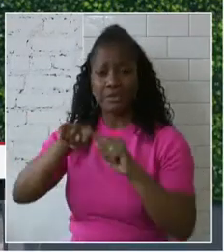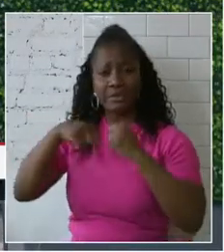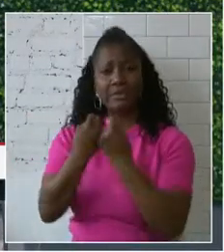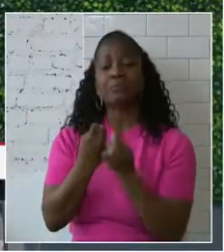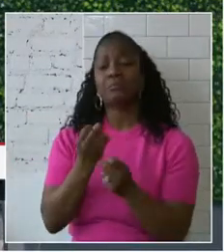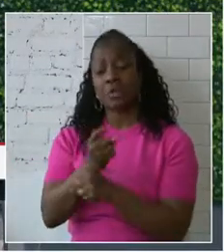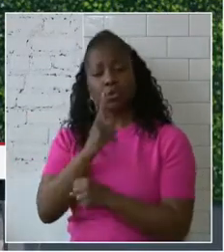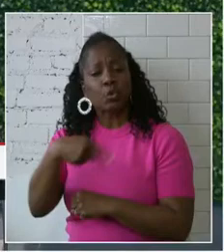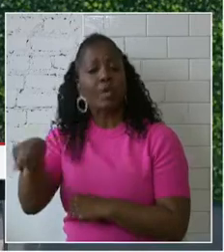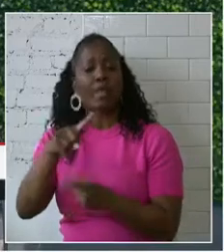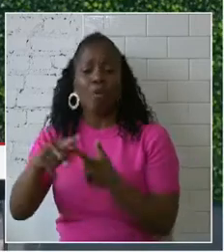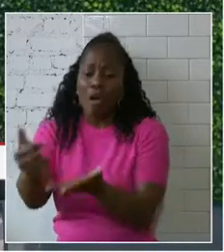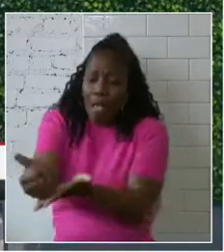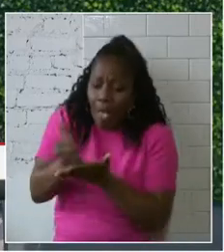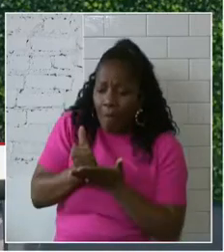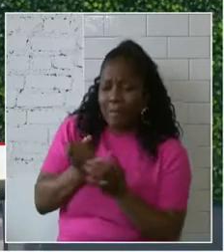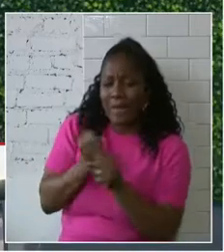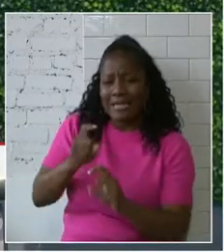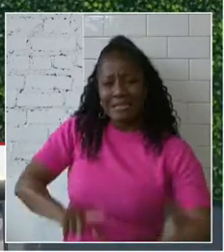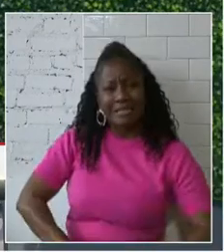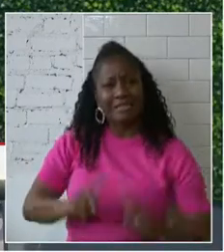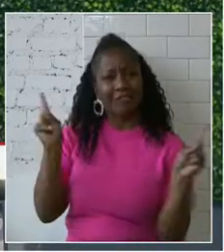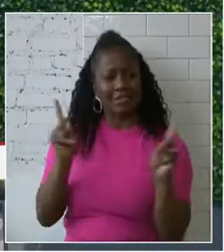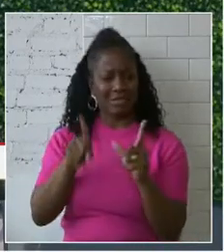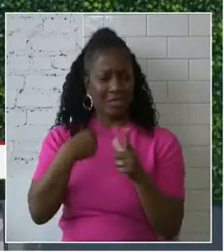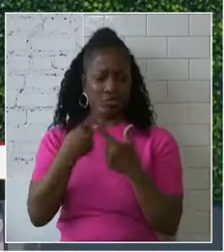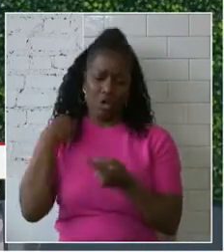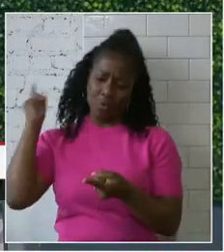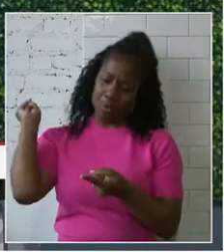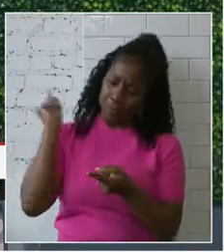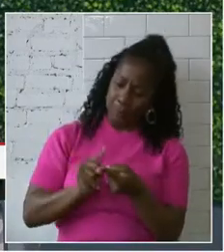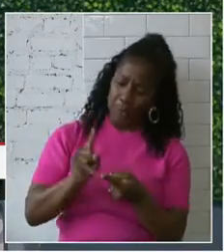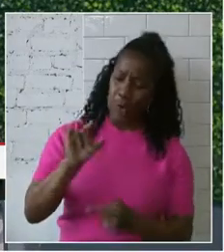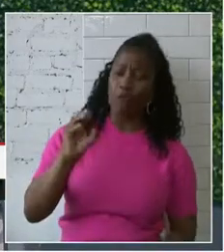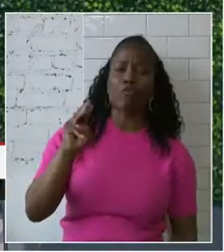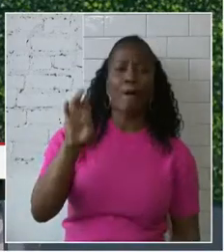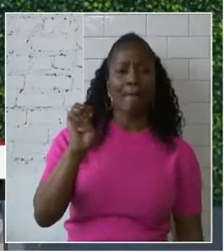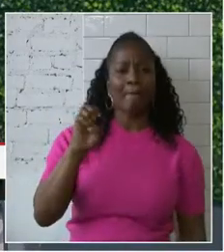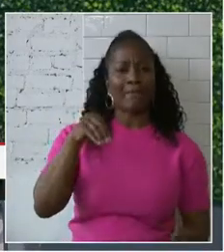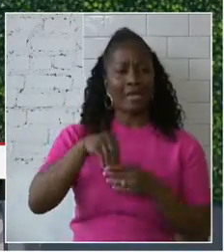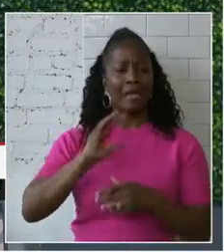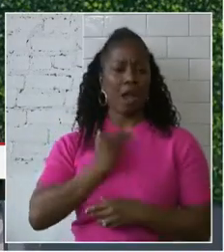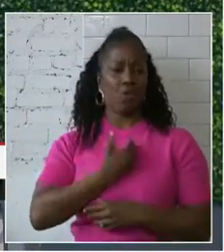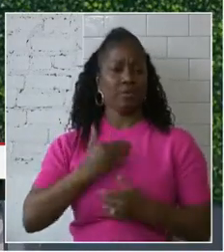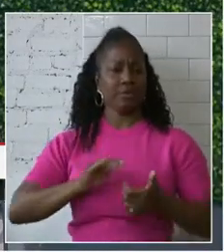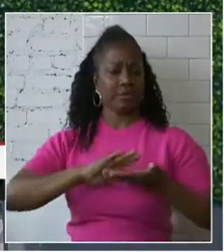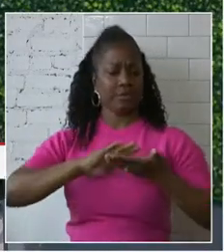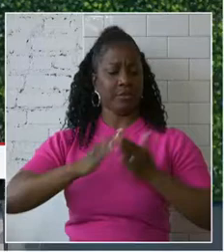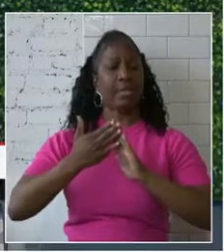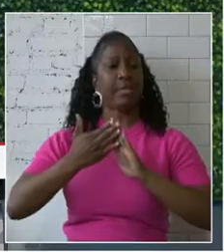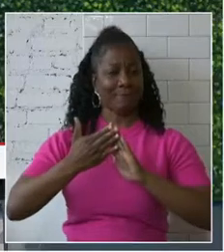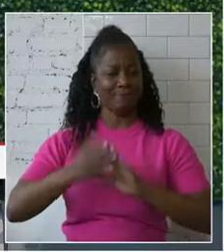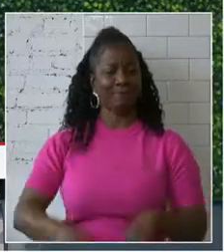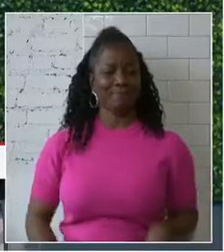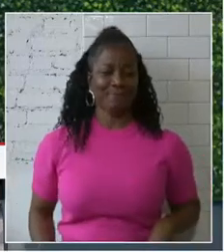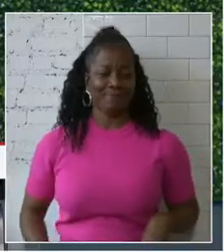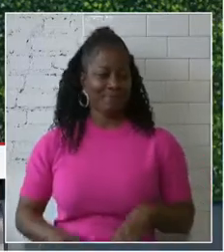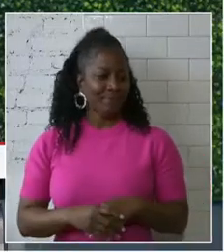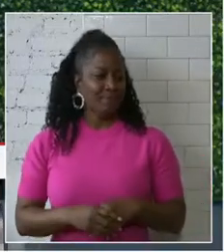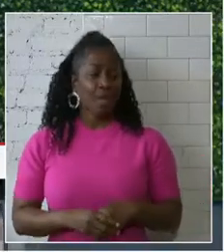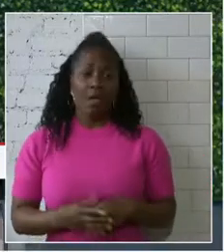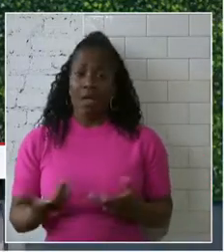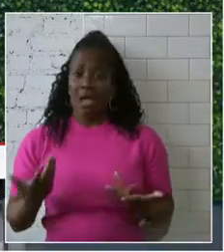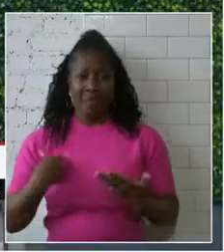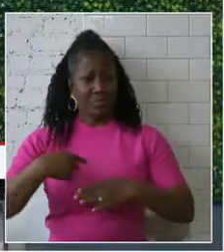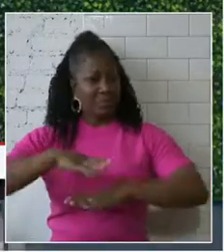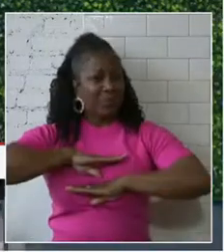will help make a difference and bend the curve of violence we're experiencing in our city. I am very pleased that